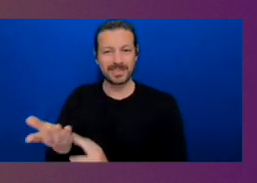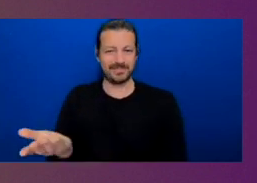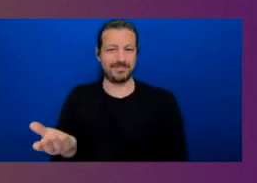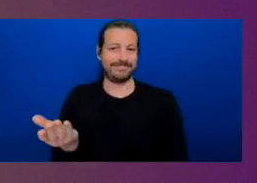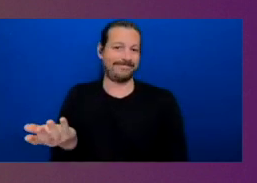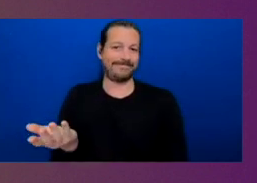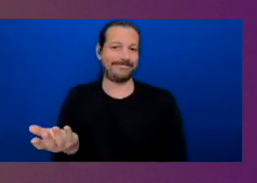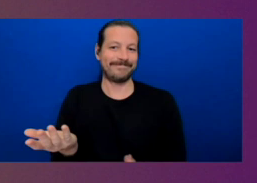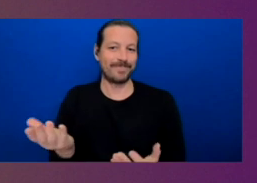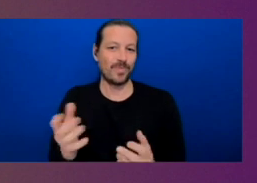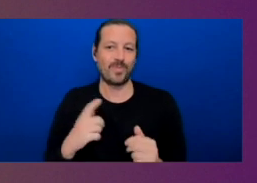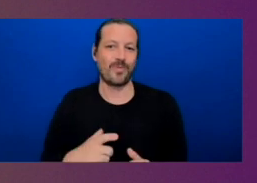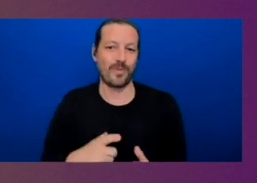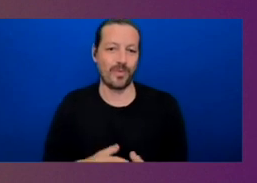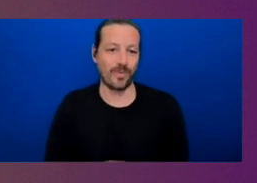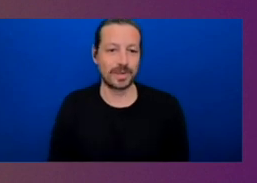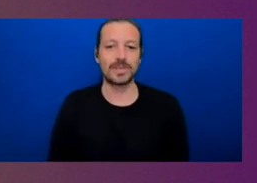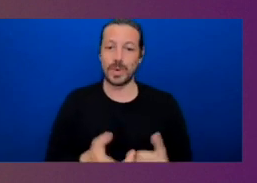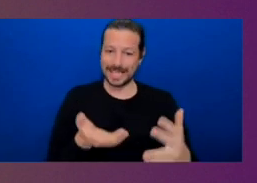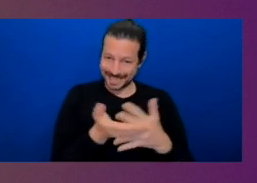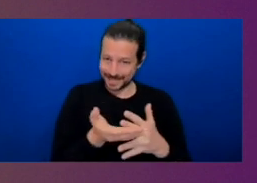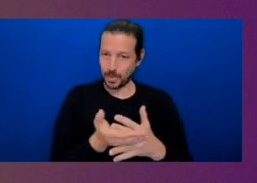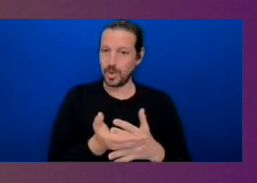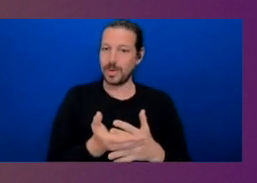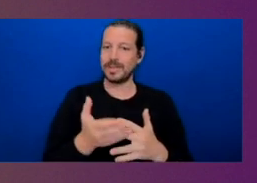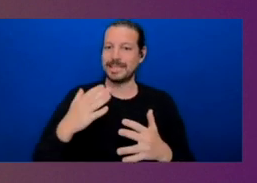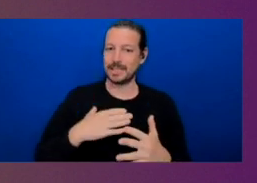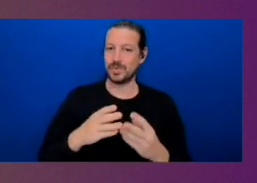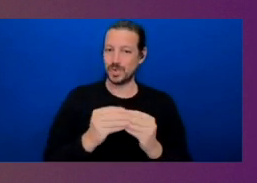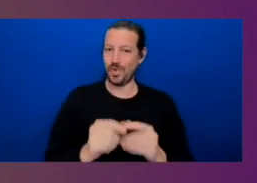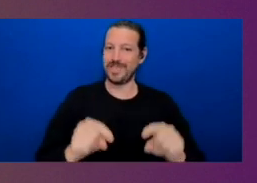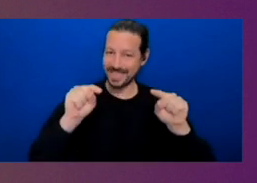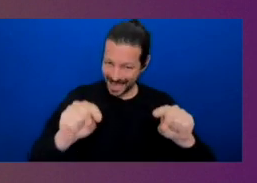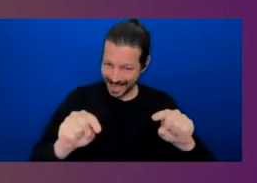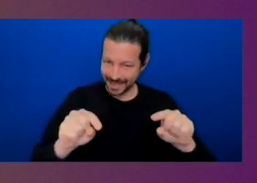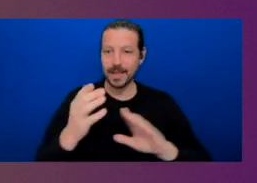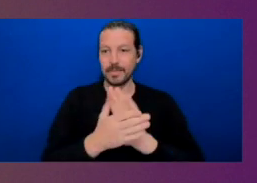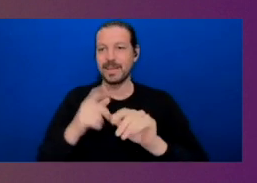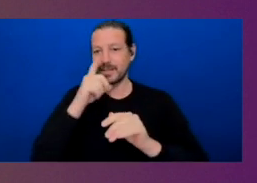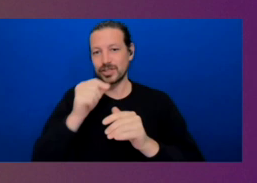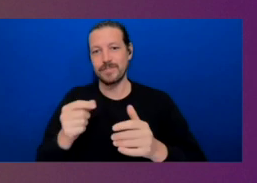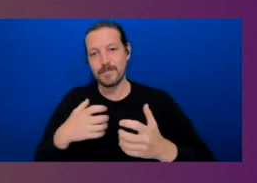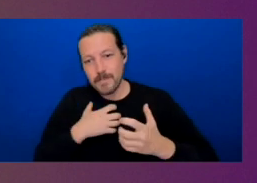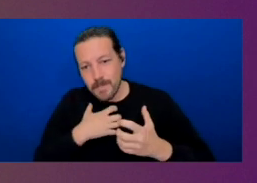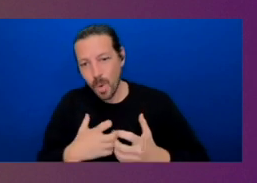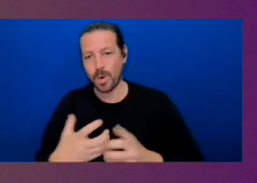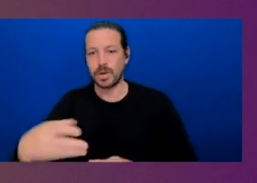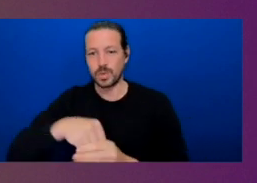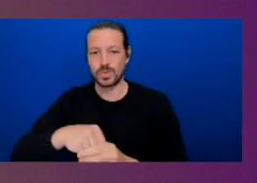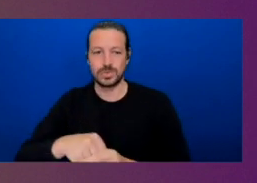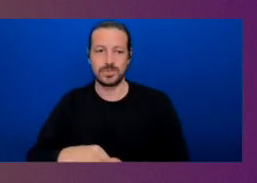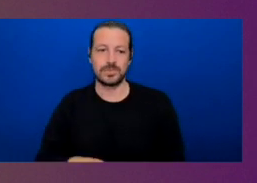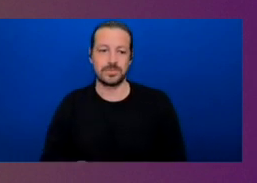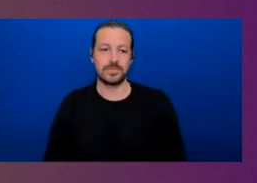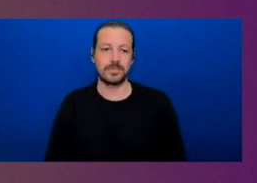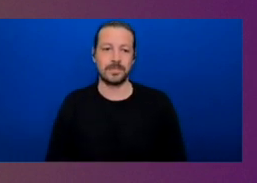really got to solve accessibility to a large extent, I think, to solve the kind of participation and elevation of that